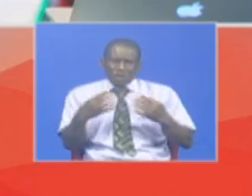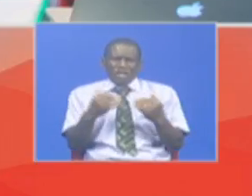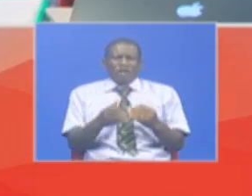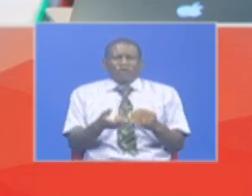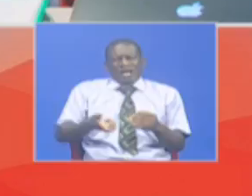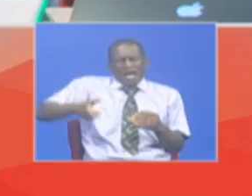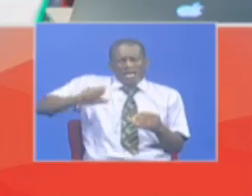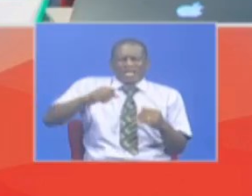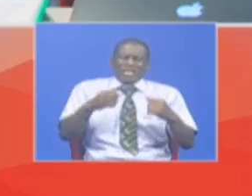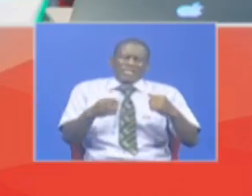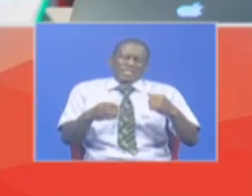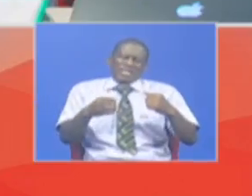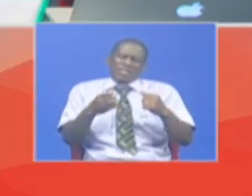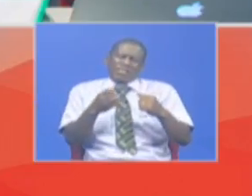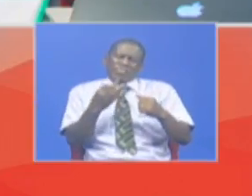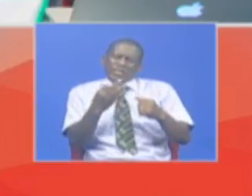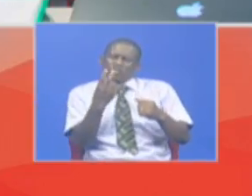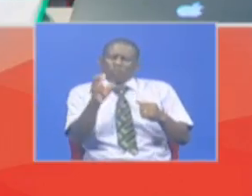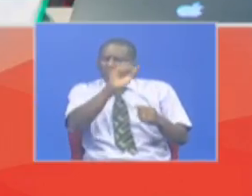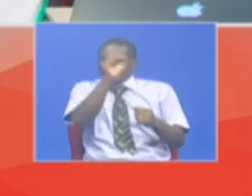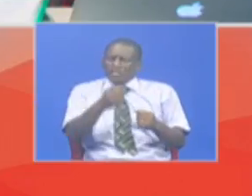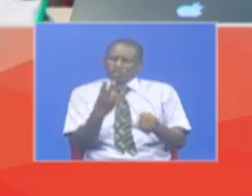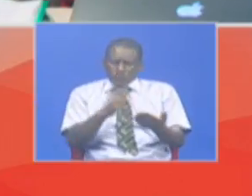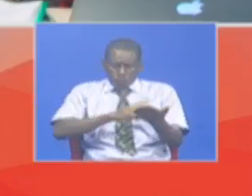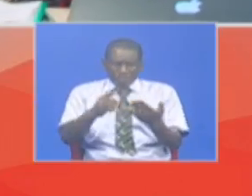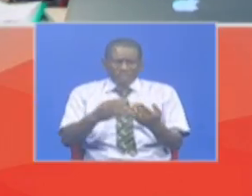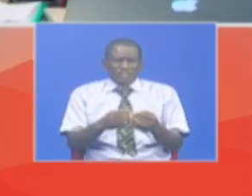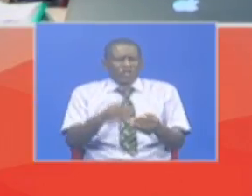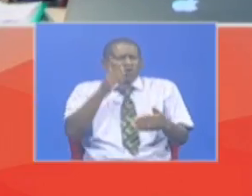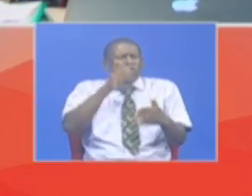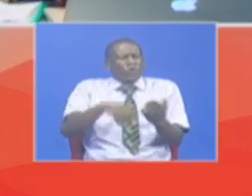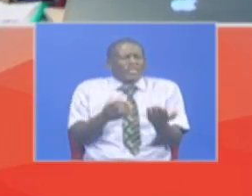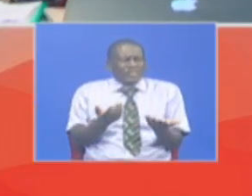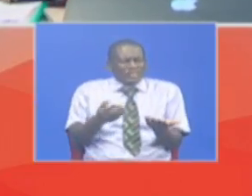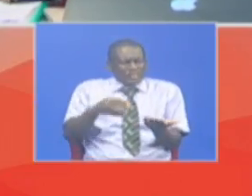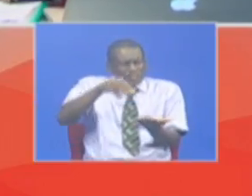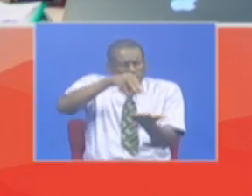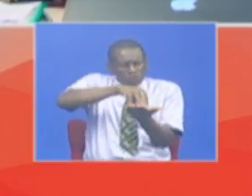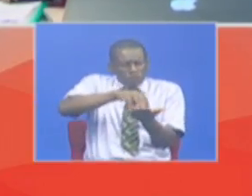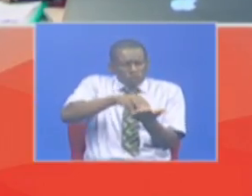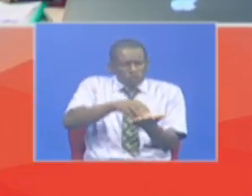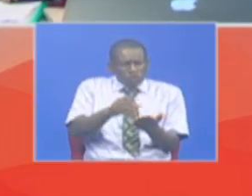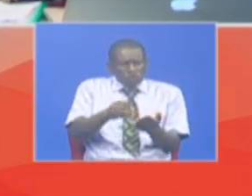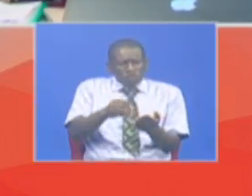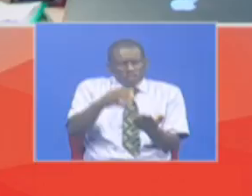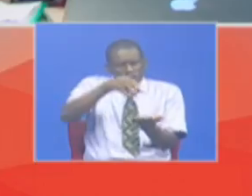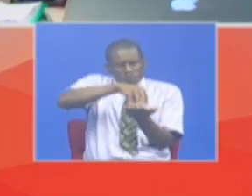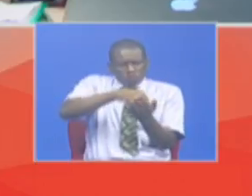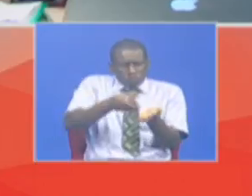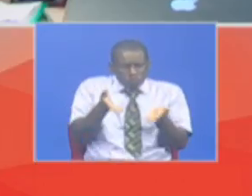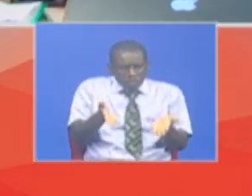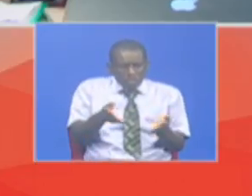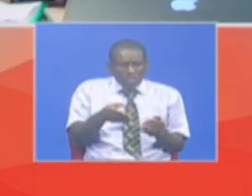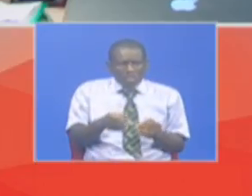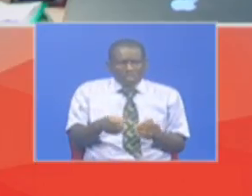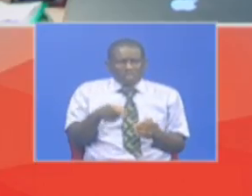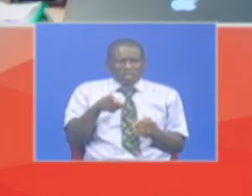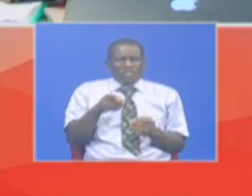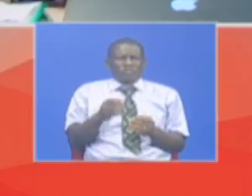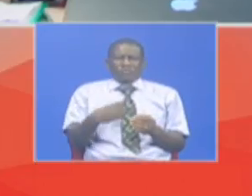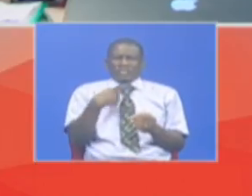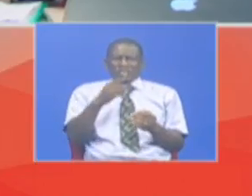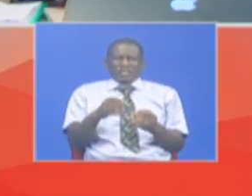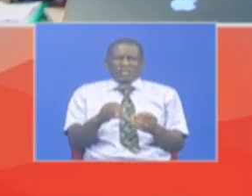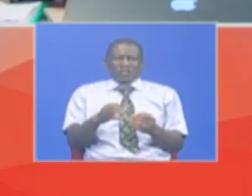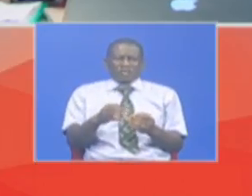33.72% in just 3 weeks. Just give us, what is the current state of play as far as these statistics are concerned as